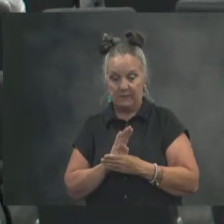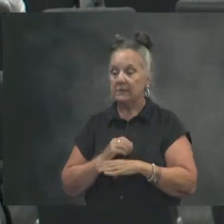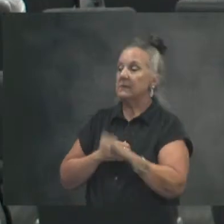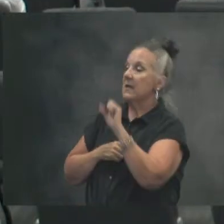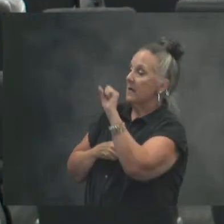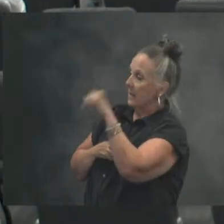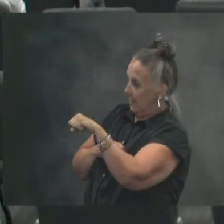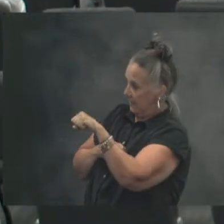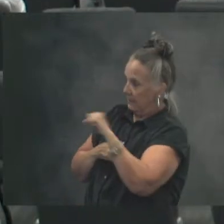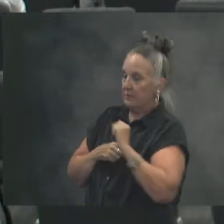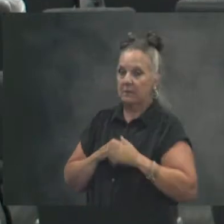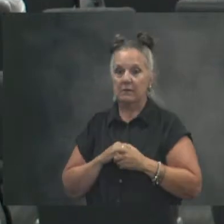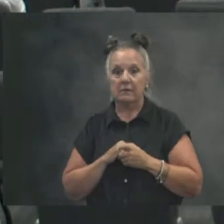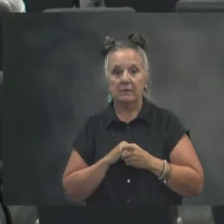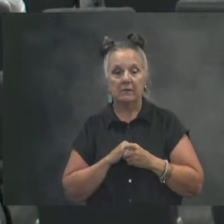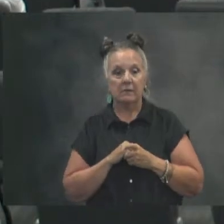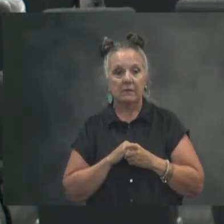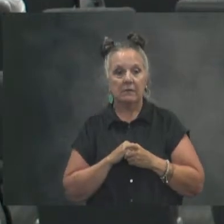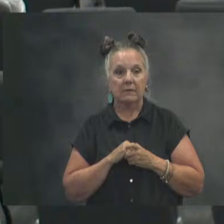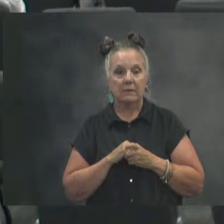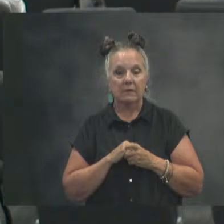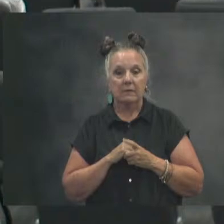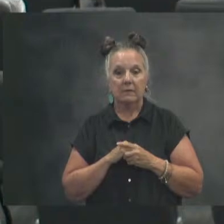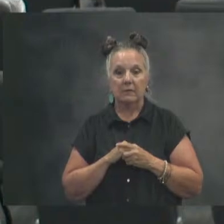Yes. BCBA.